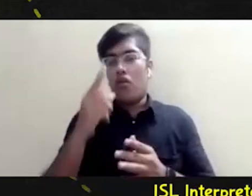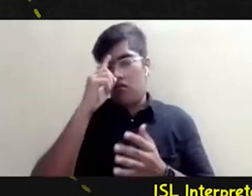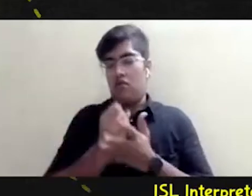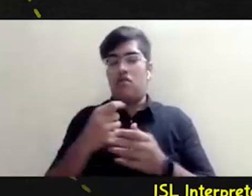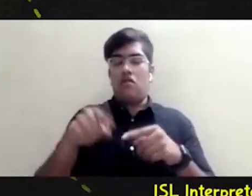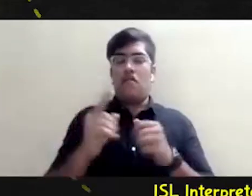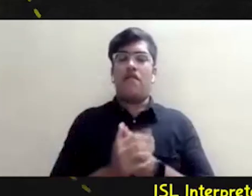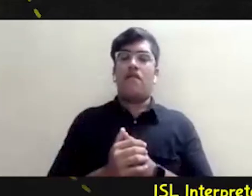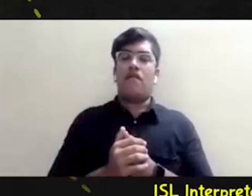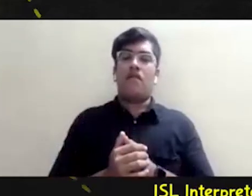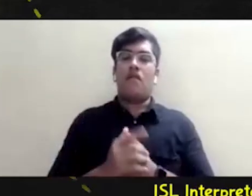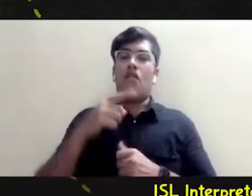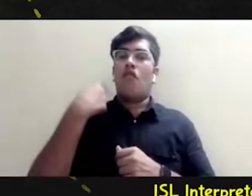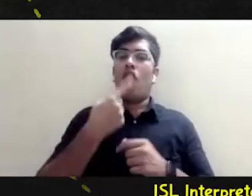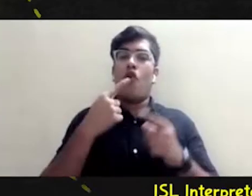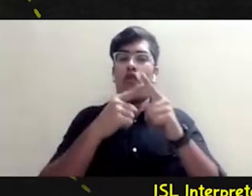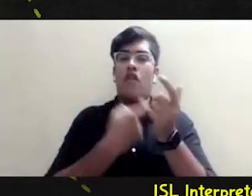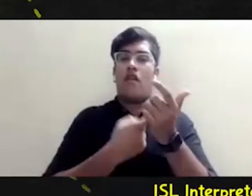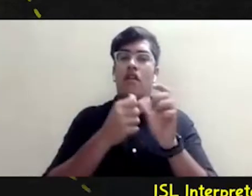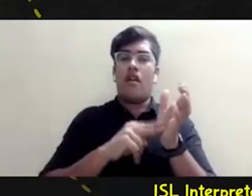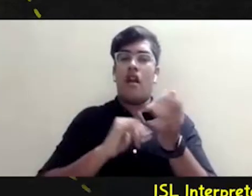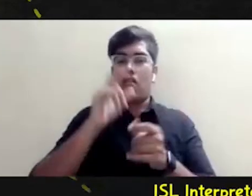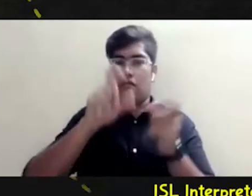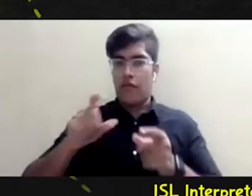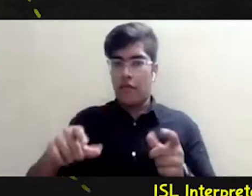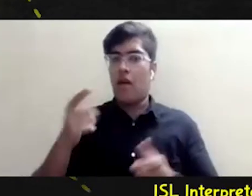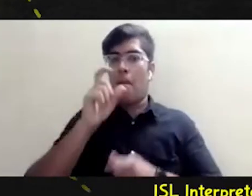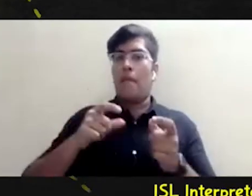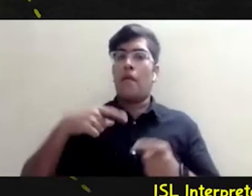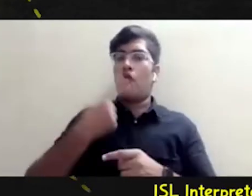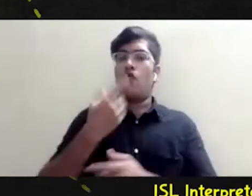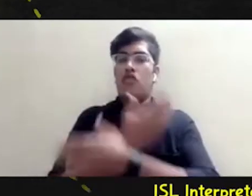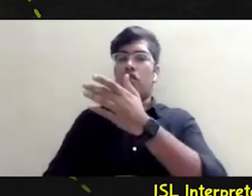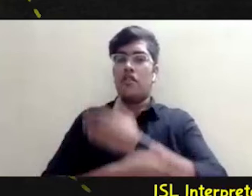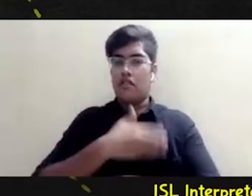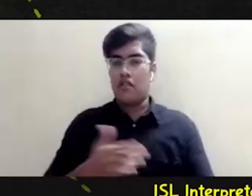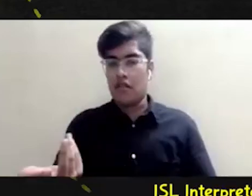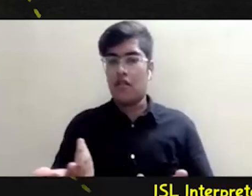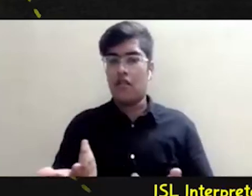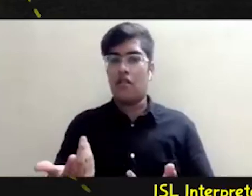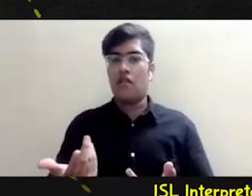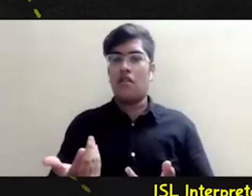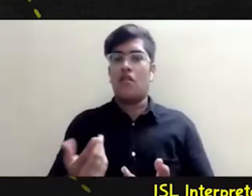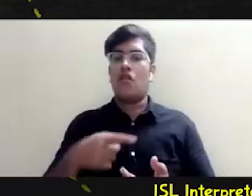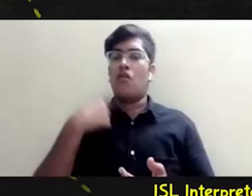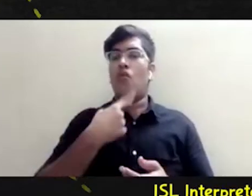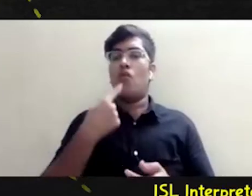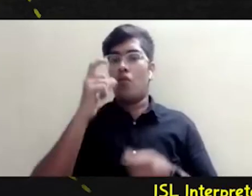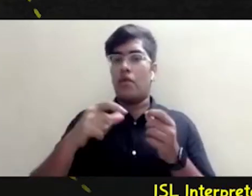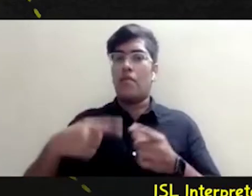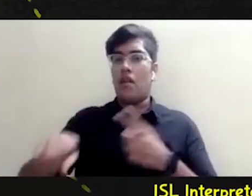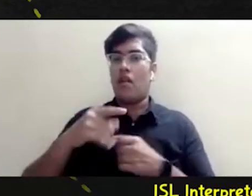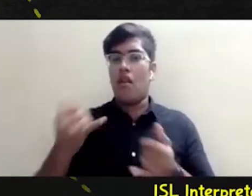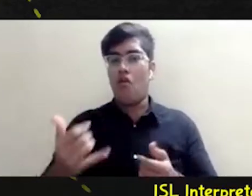true for trans people, for people with disability, and people who are at the intersections at the current moment,